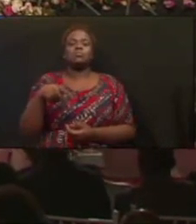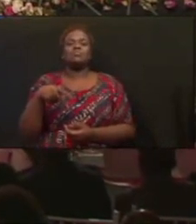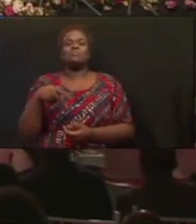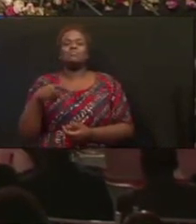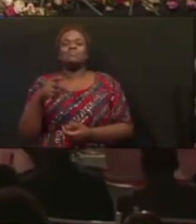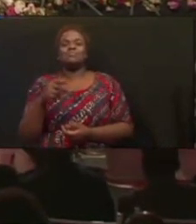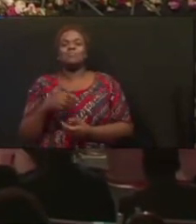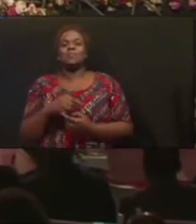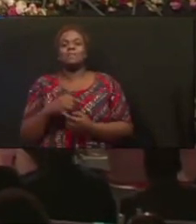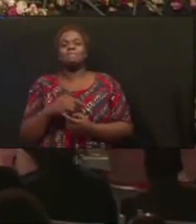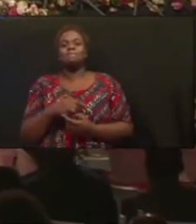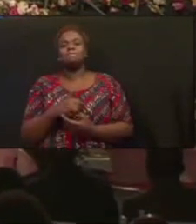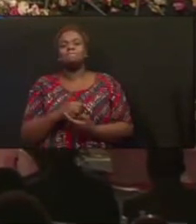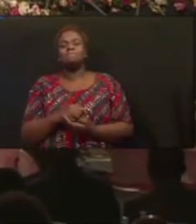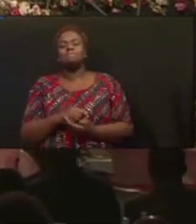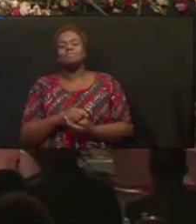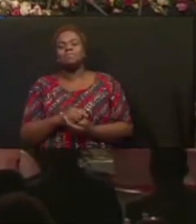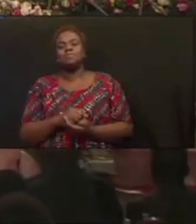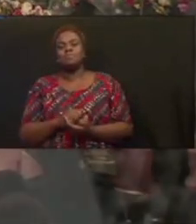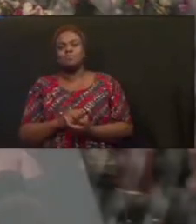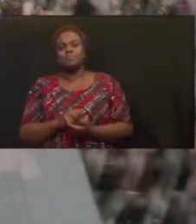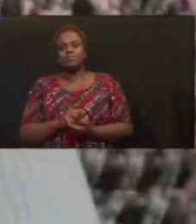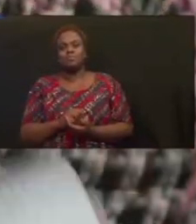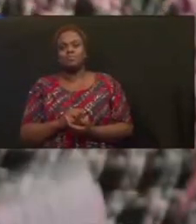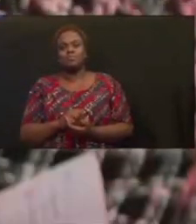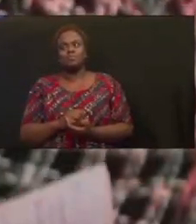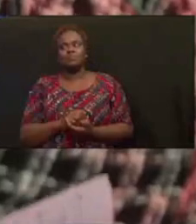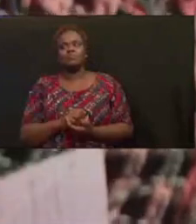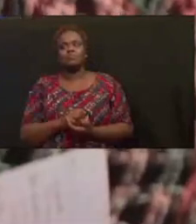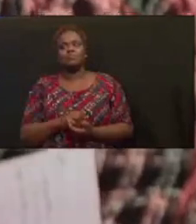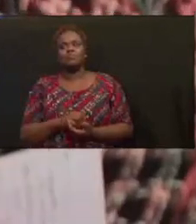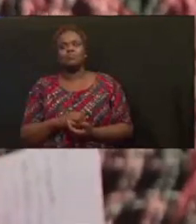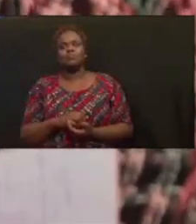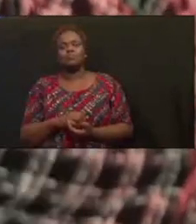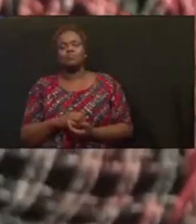access, but the heart of the sheep will give you room to make changes.